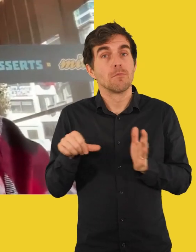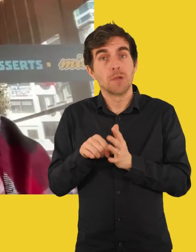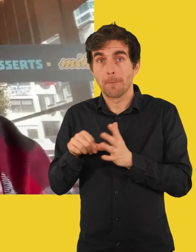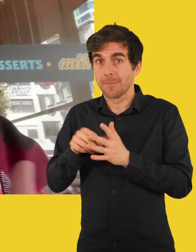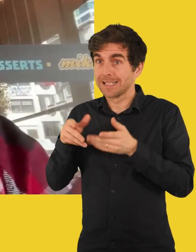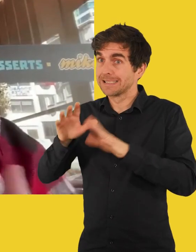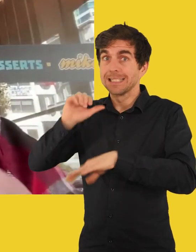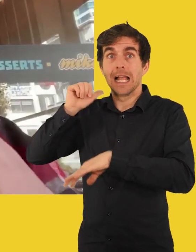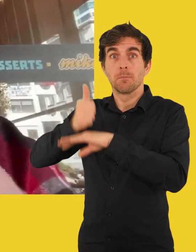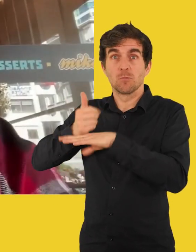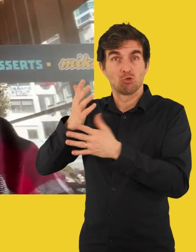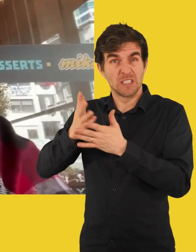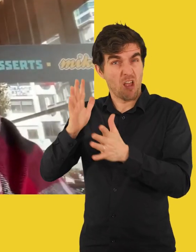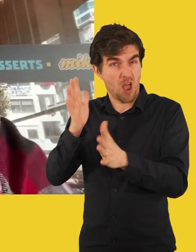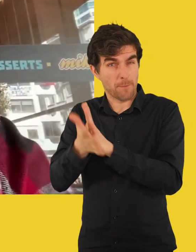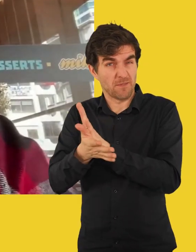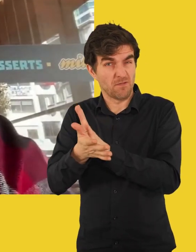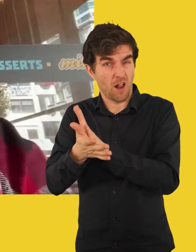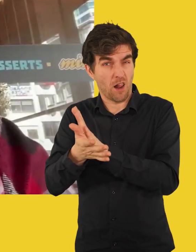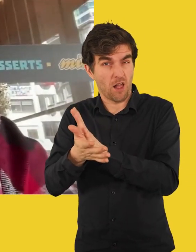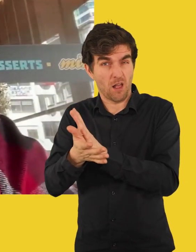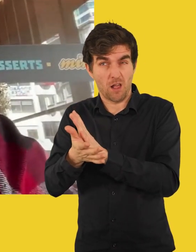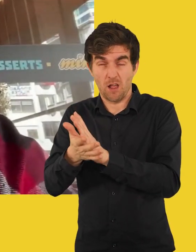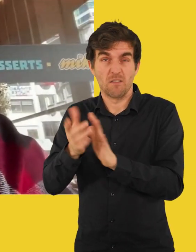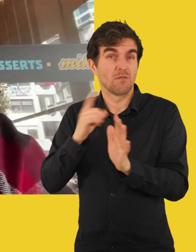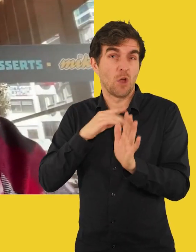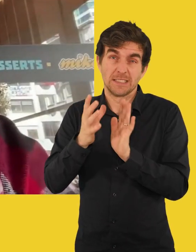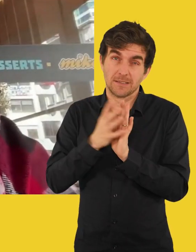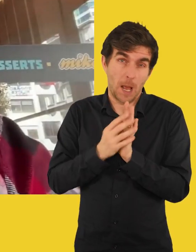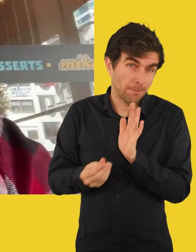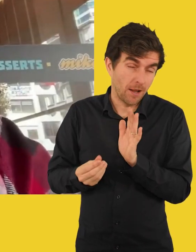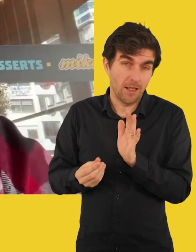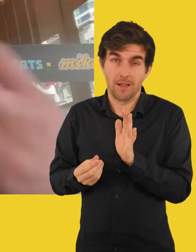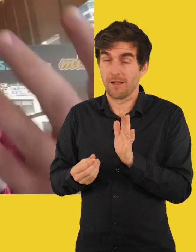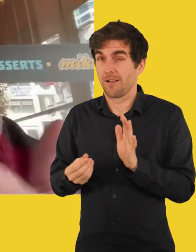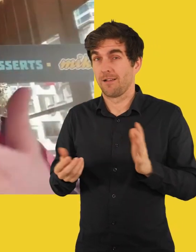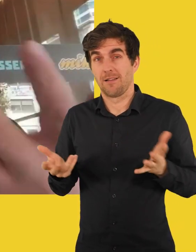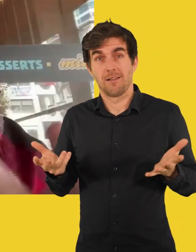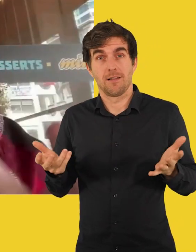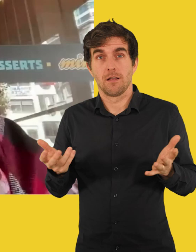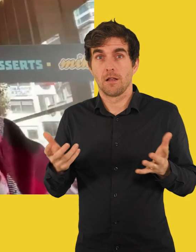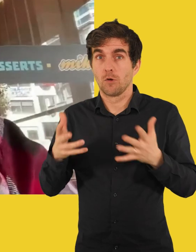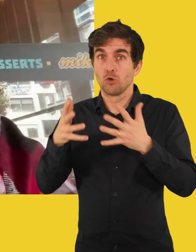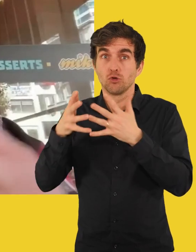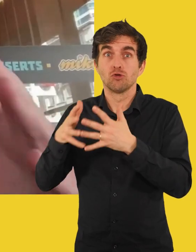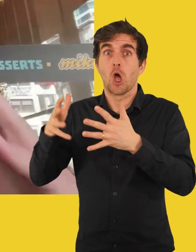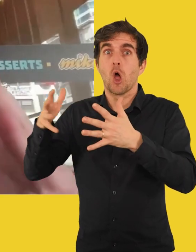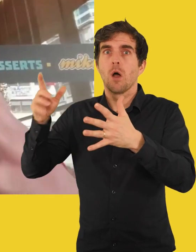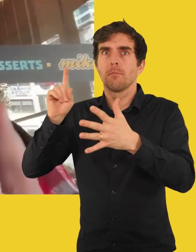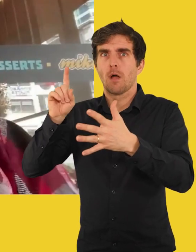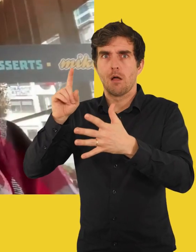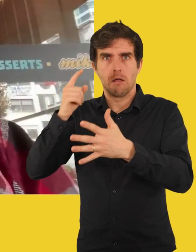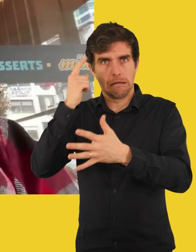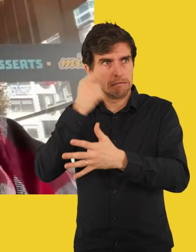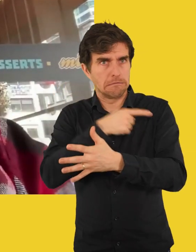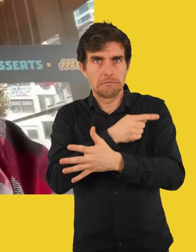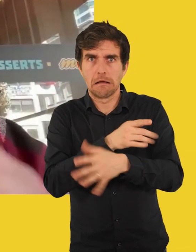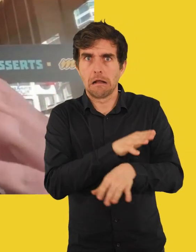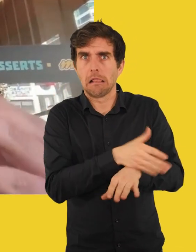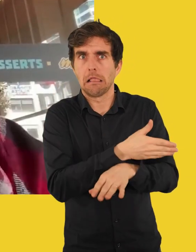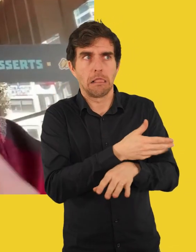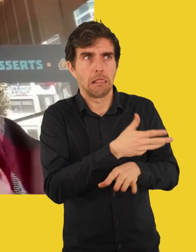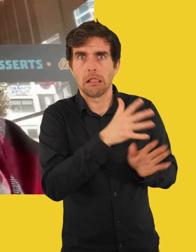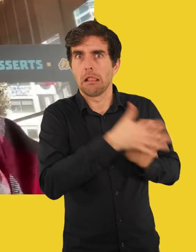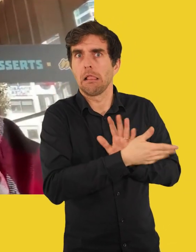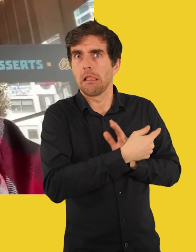that these systems are built to achieve harmful outcomes, for example, just growth, leading